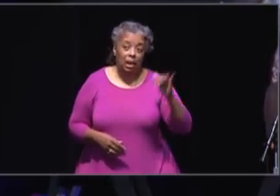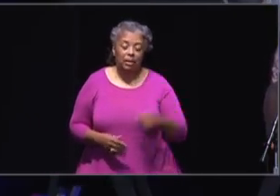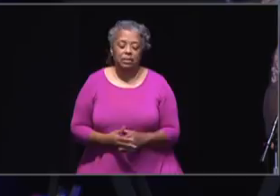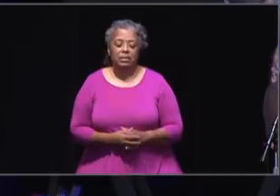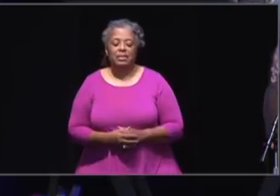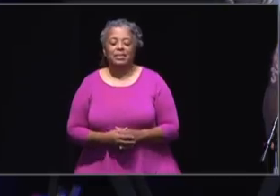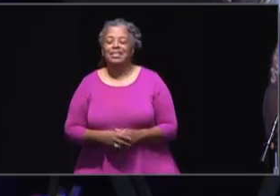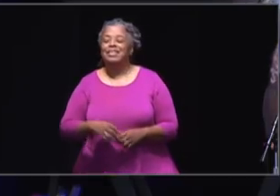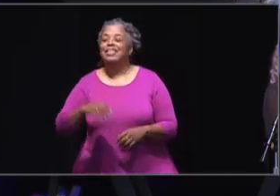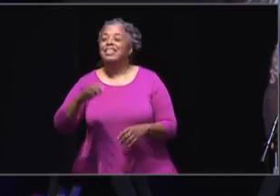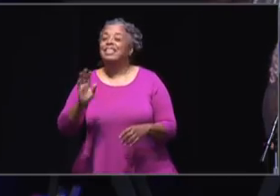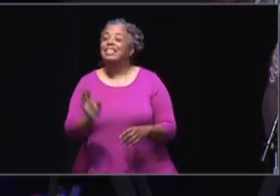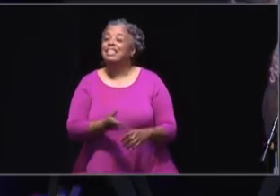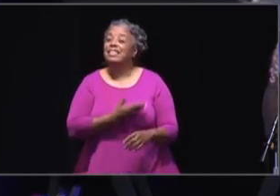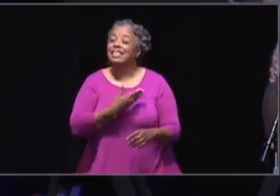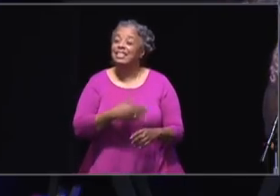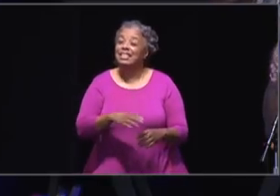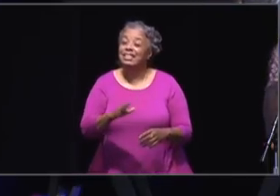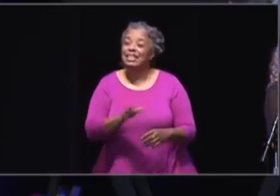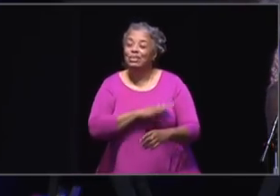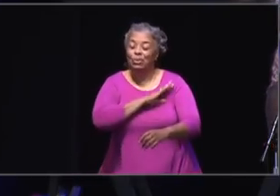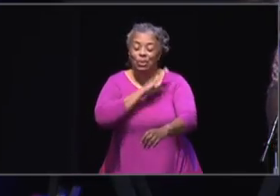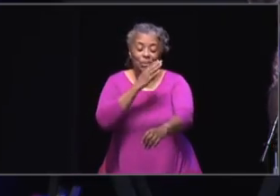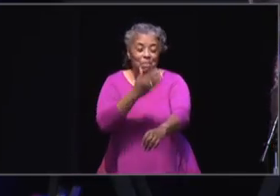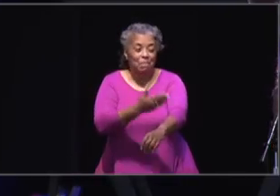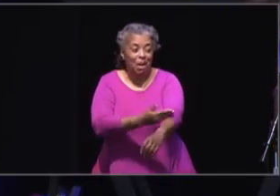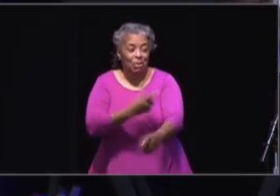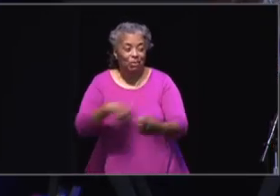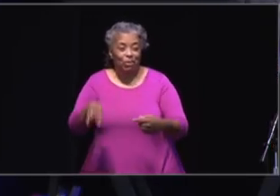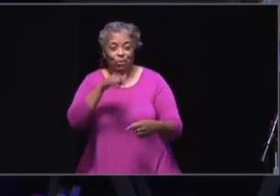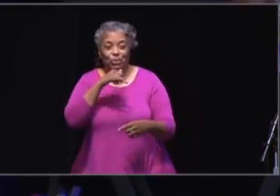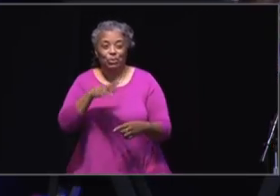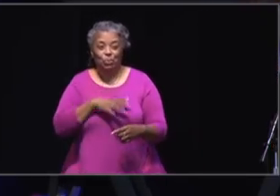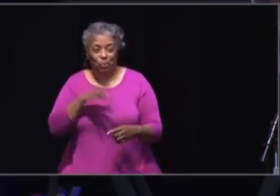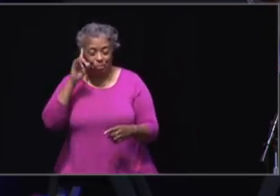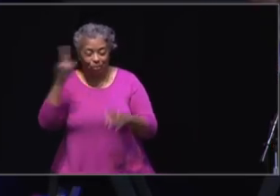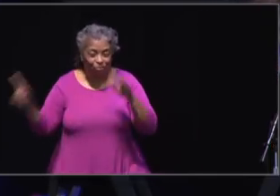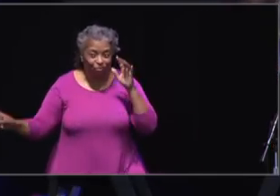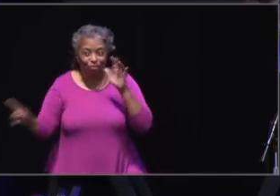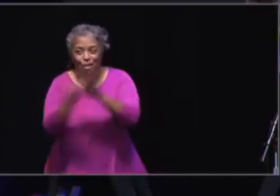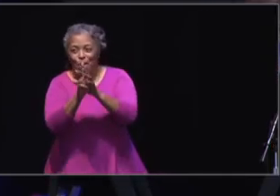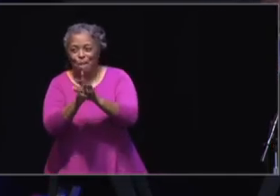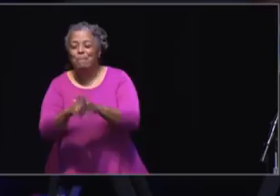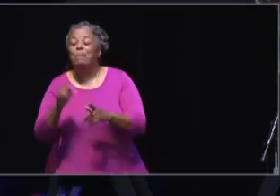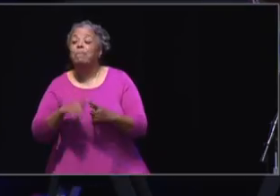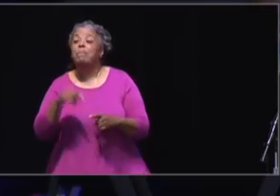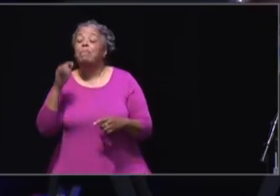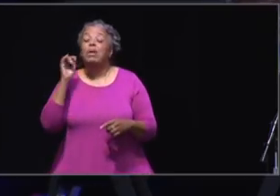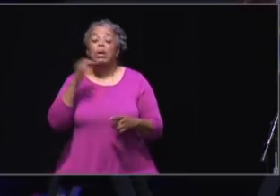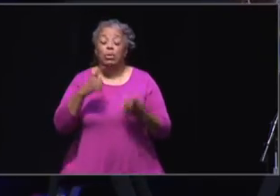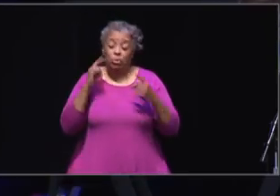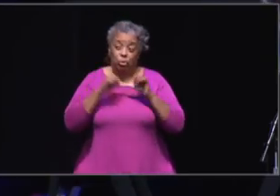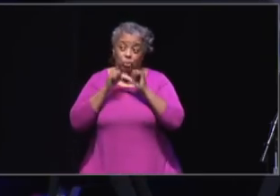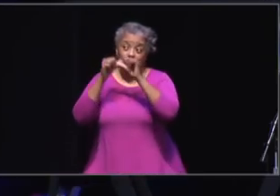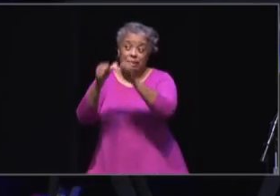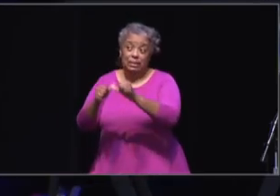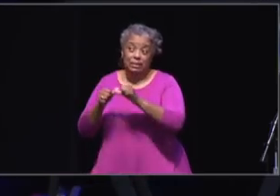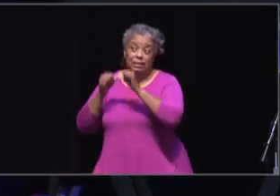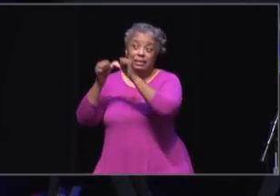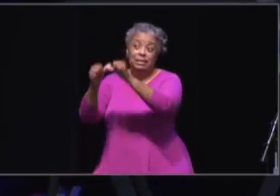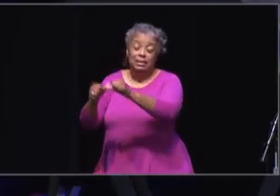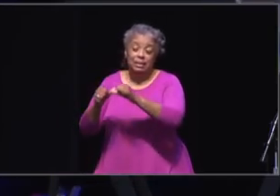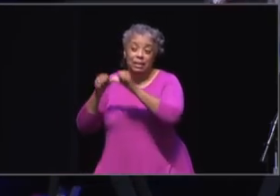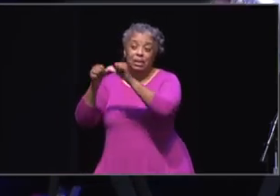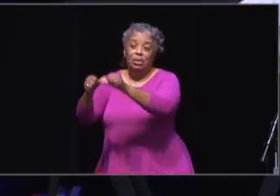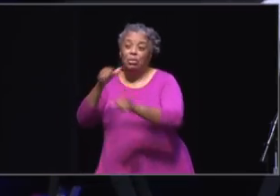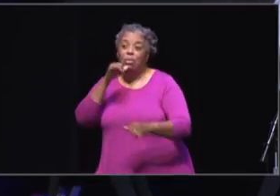till the power of the women come down, won't you? Sing till the power of the women